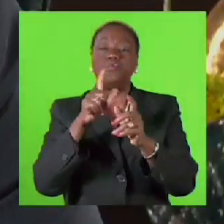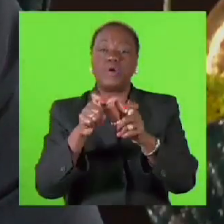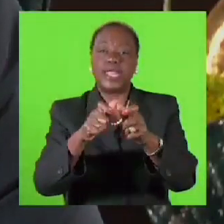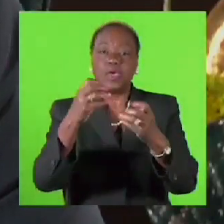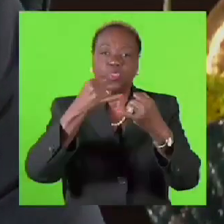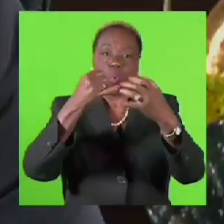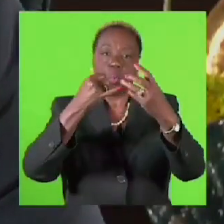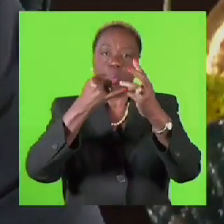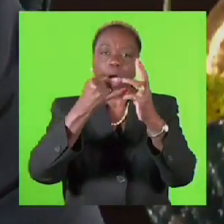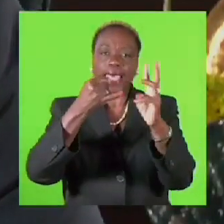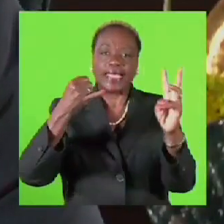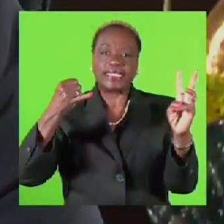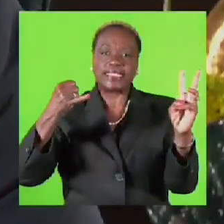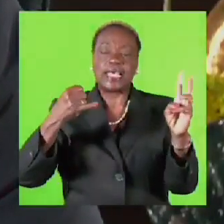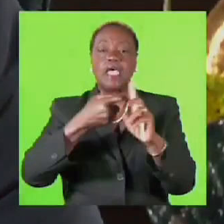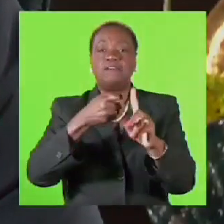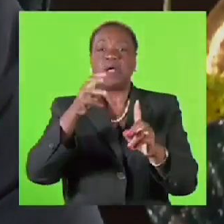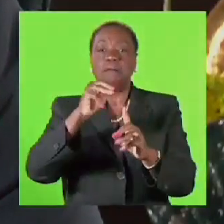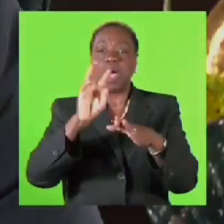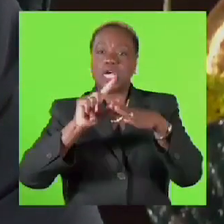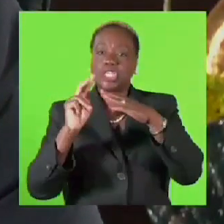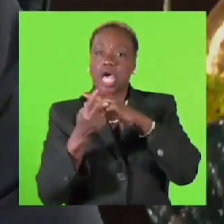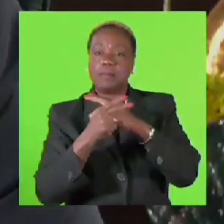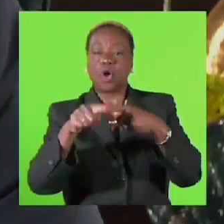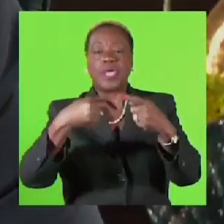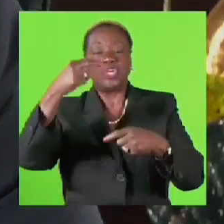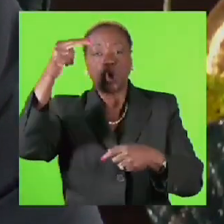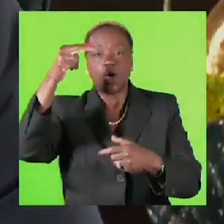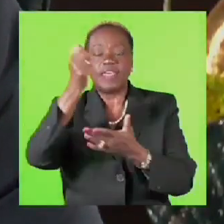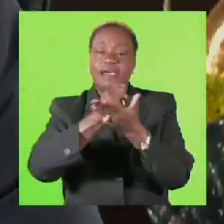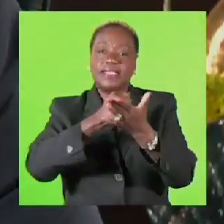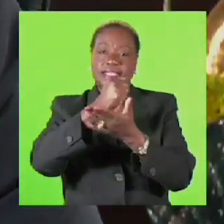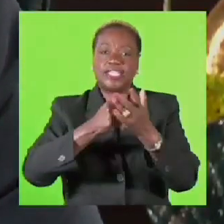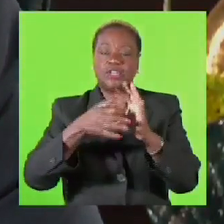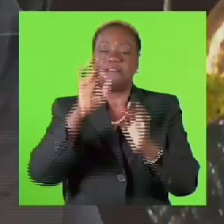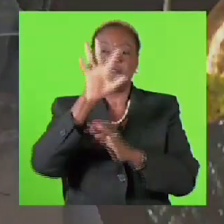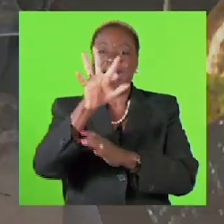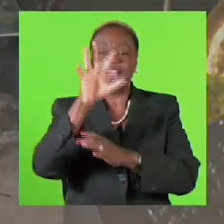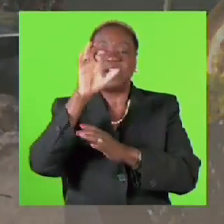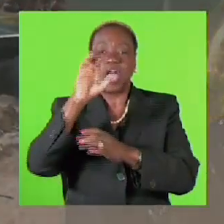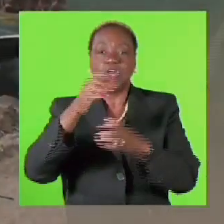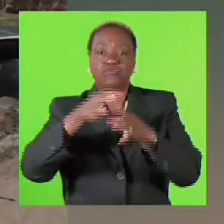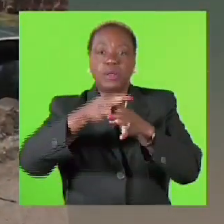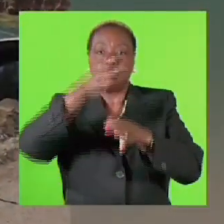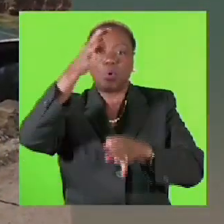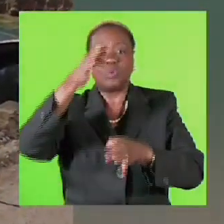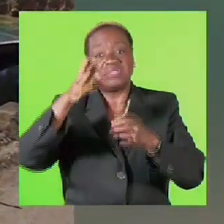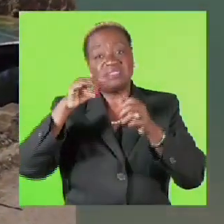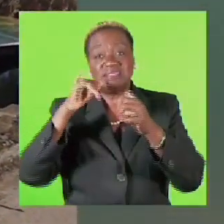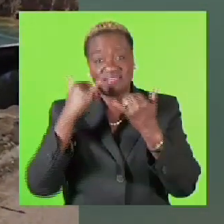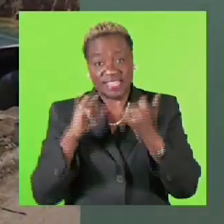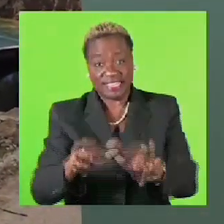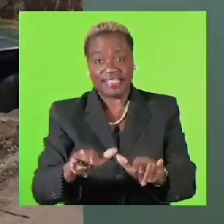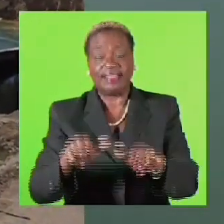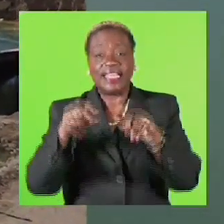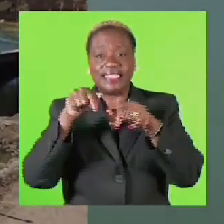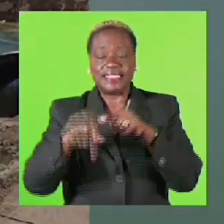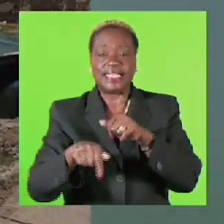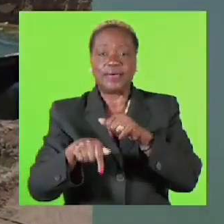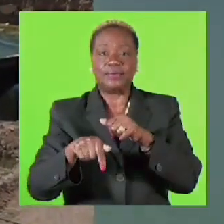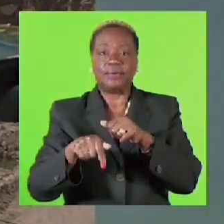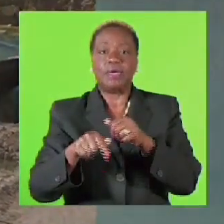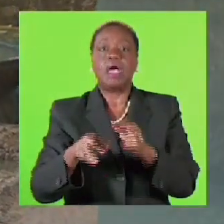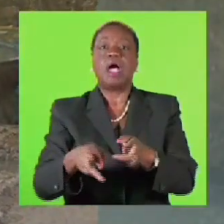wires. From Marsh Harbor heading north, a section of 500 poles remains down.